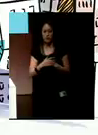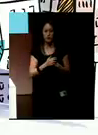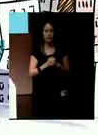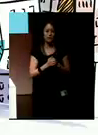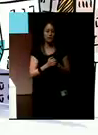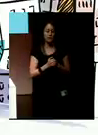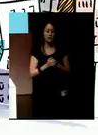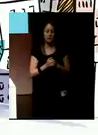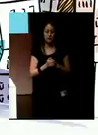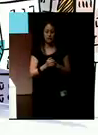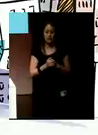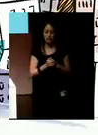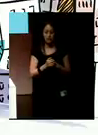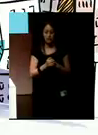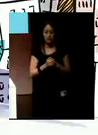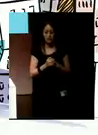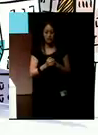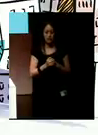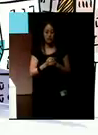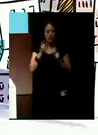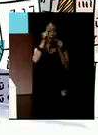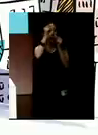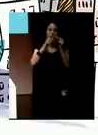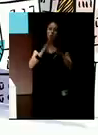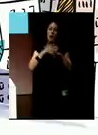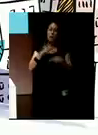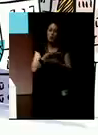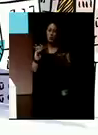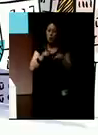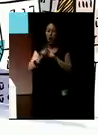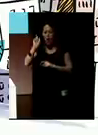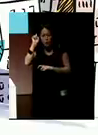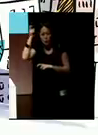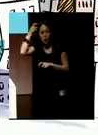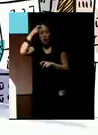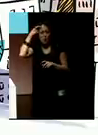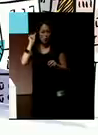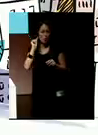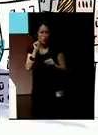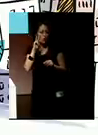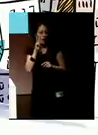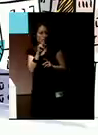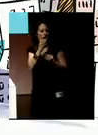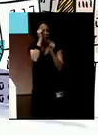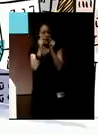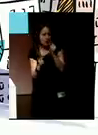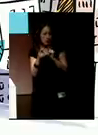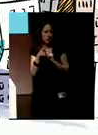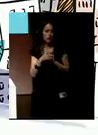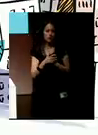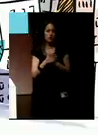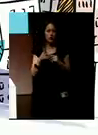Design for all as a design concept and approach represents a new paradigm, moving from the, in